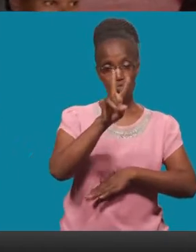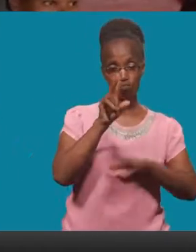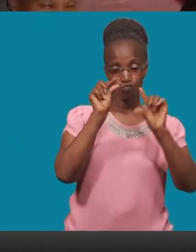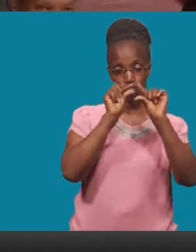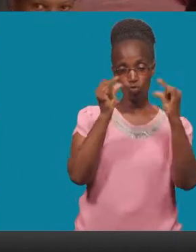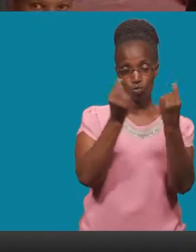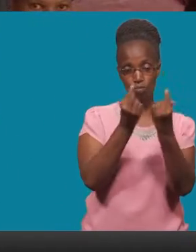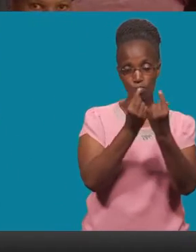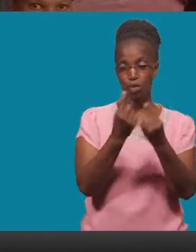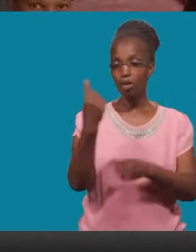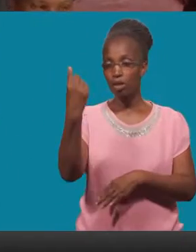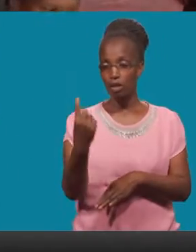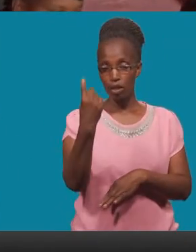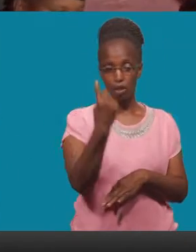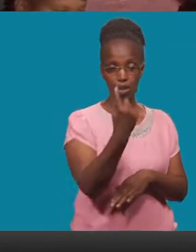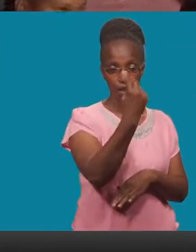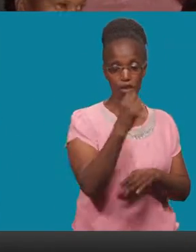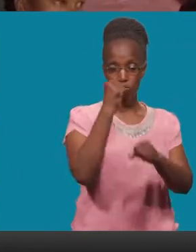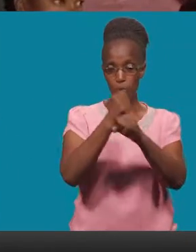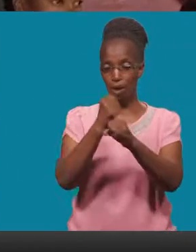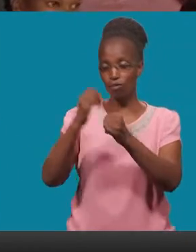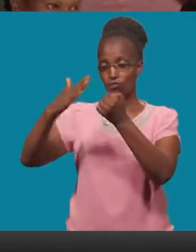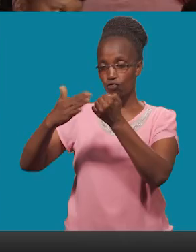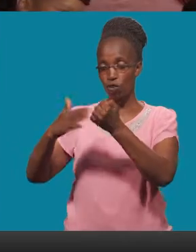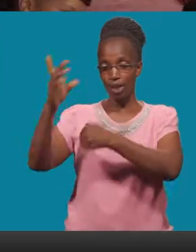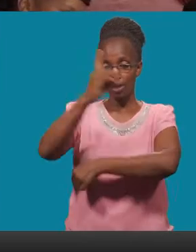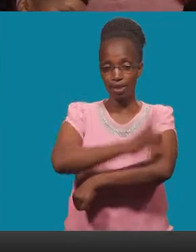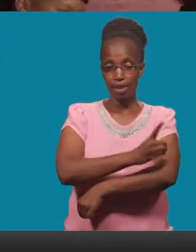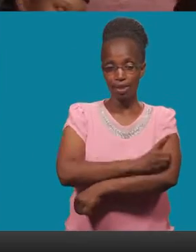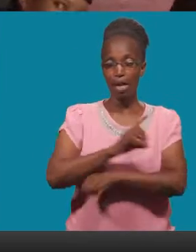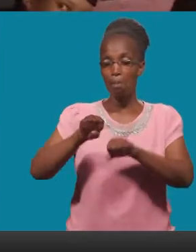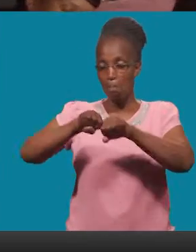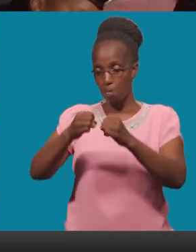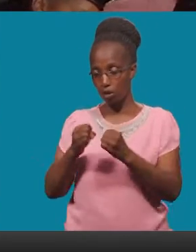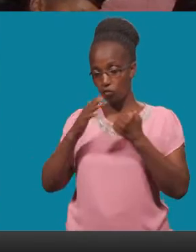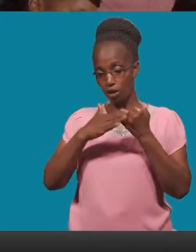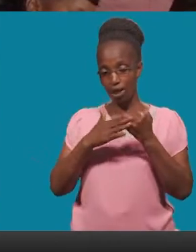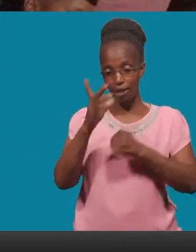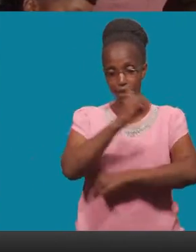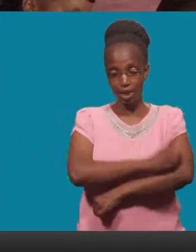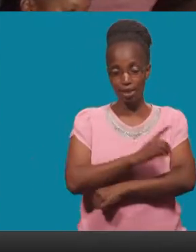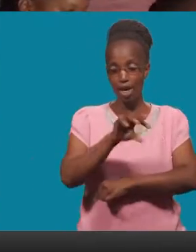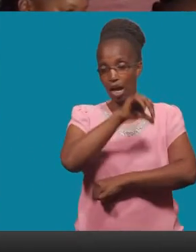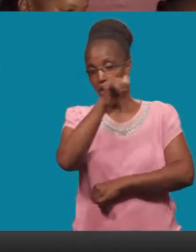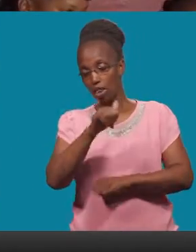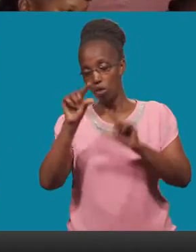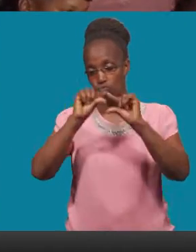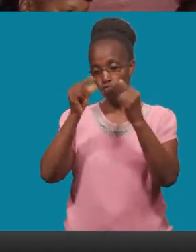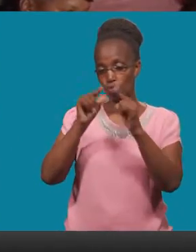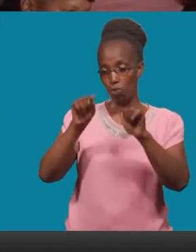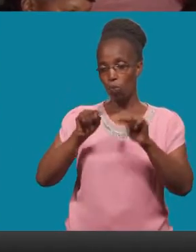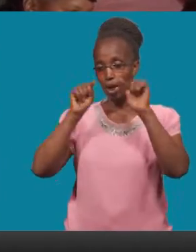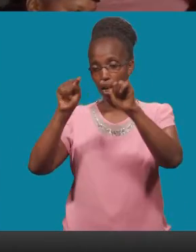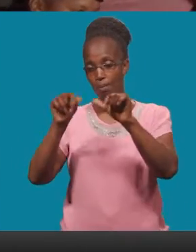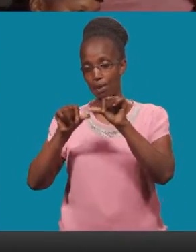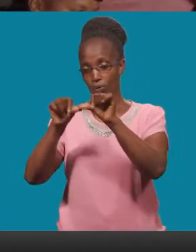cohorts. Each cohort will be working for 9 days, and then they take a break for 9 days. Then we bring on board